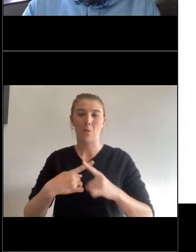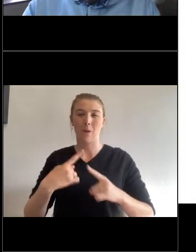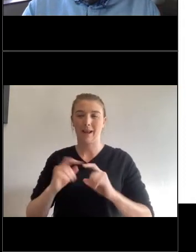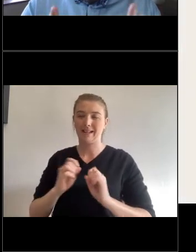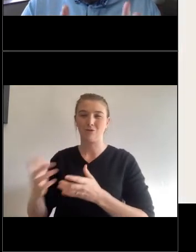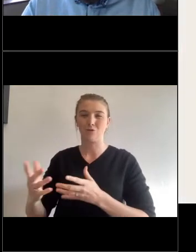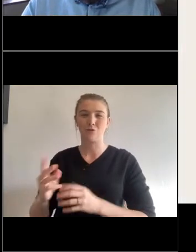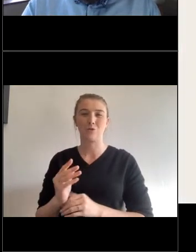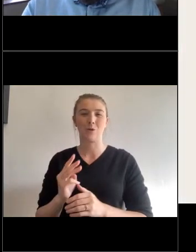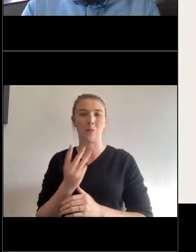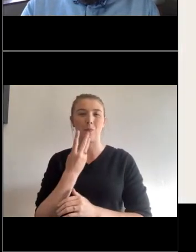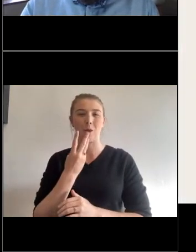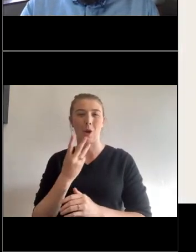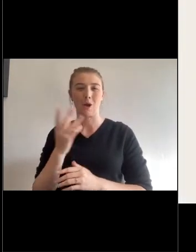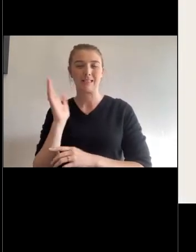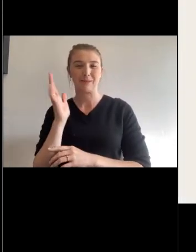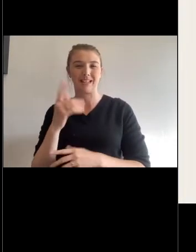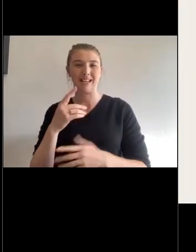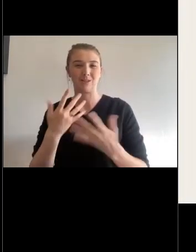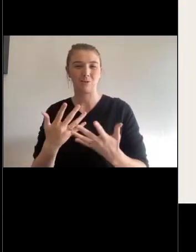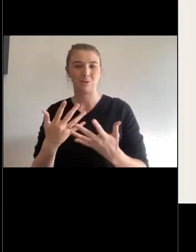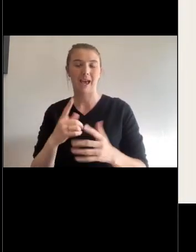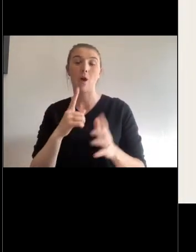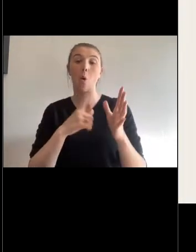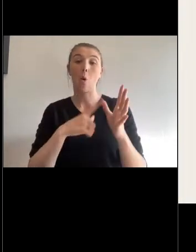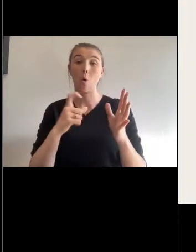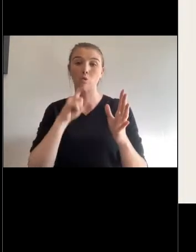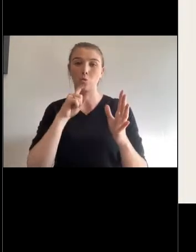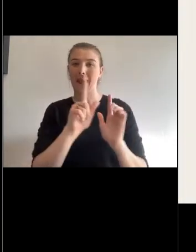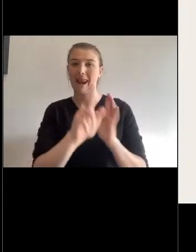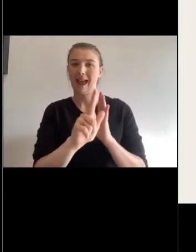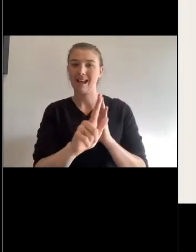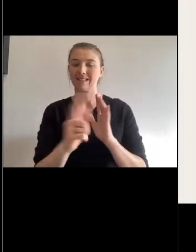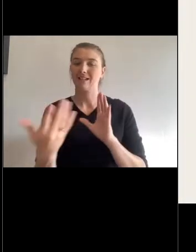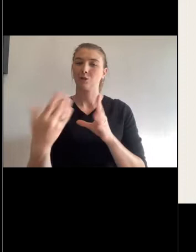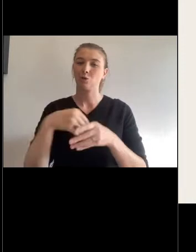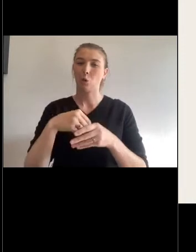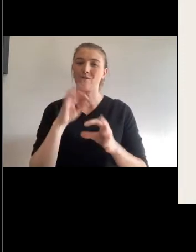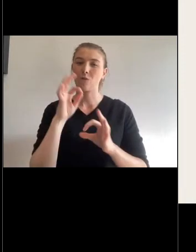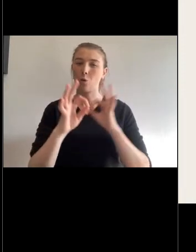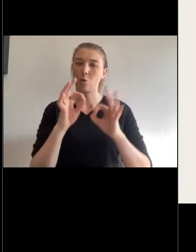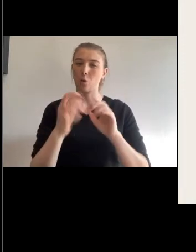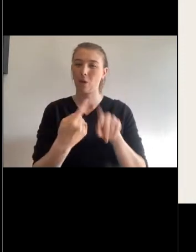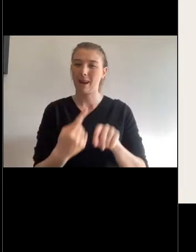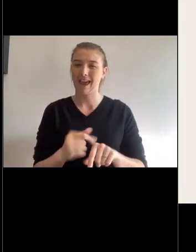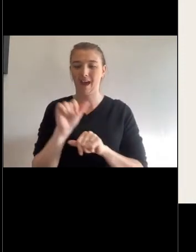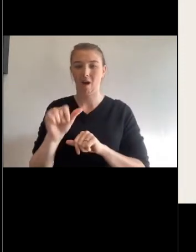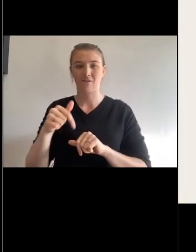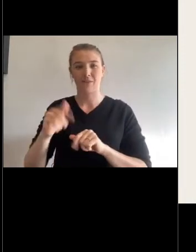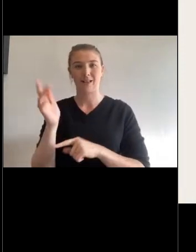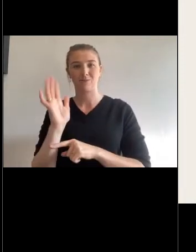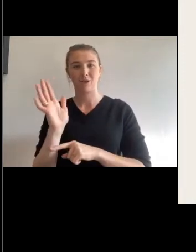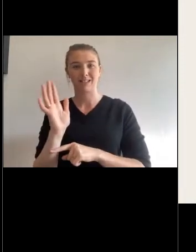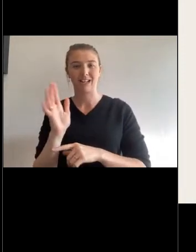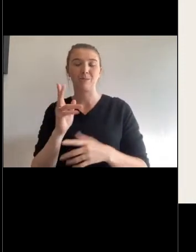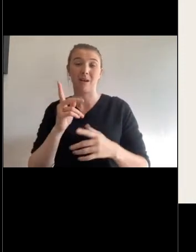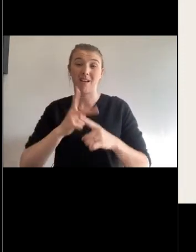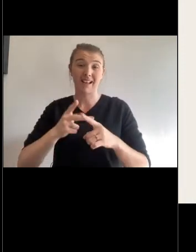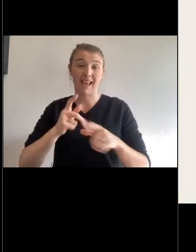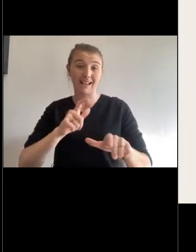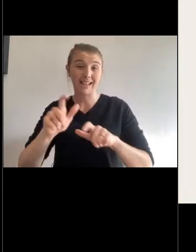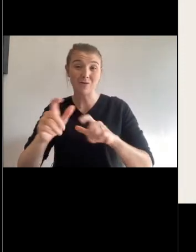speaker for today. Audrey will join us for Q&A after this presentation. again, keep those questions coming in. Our third